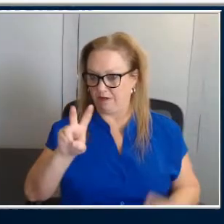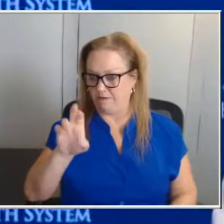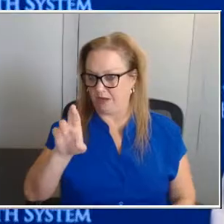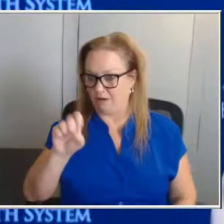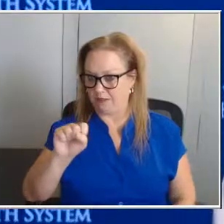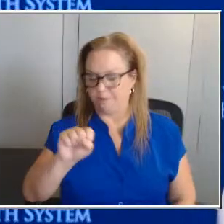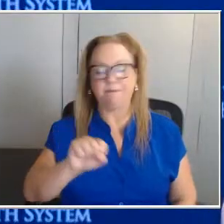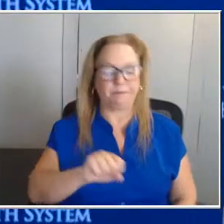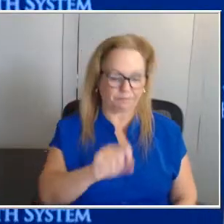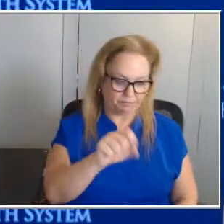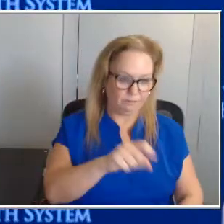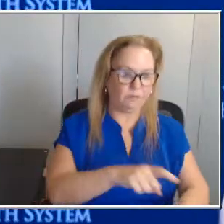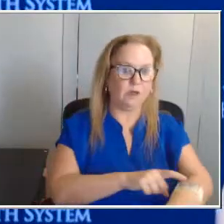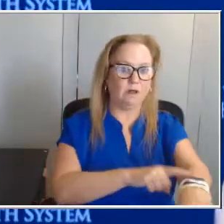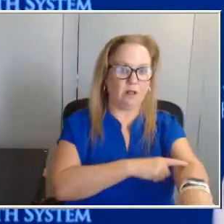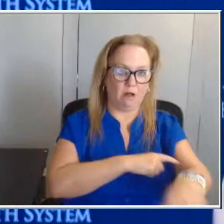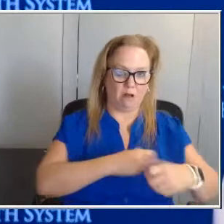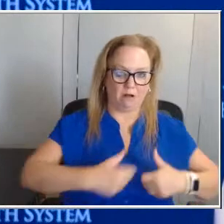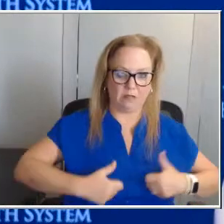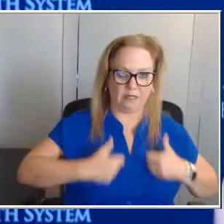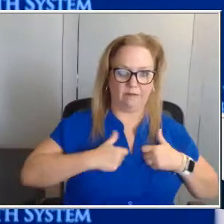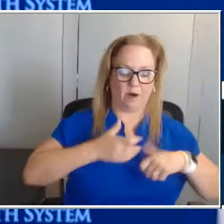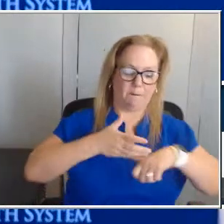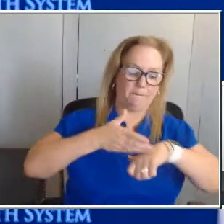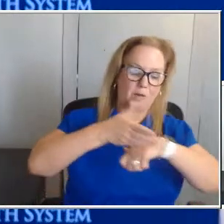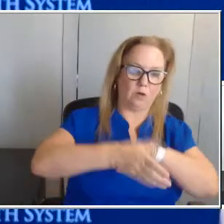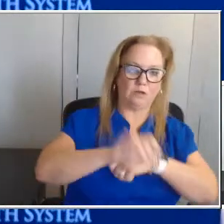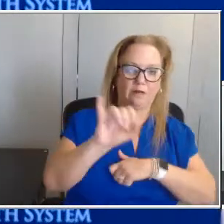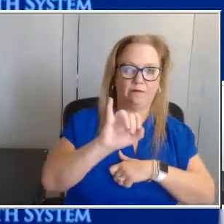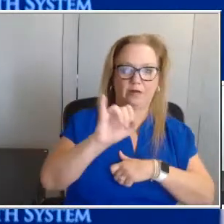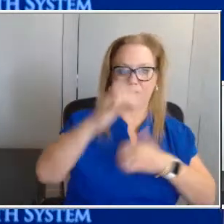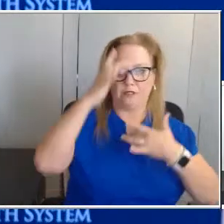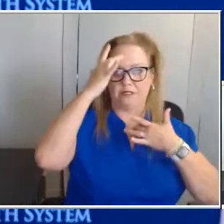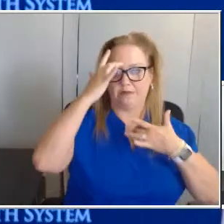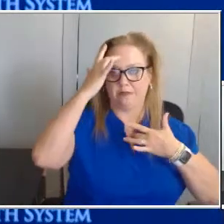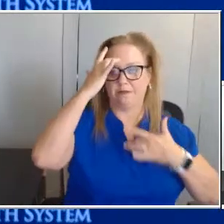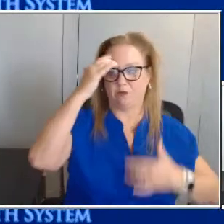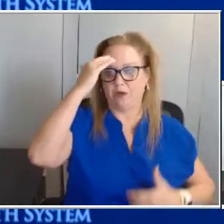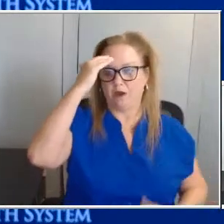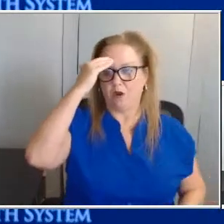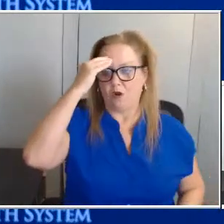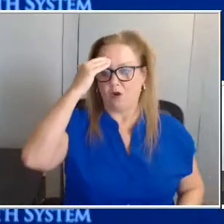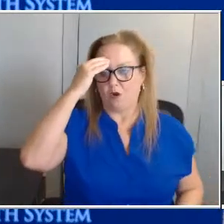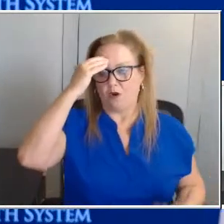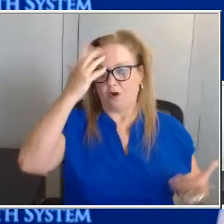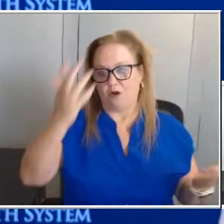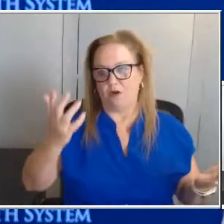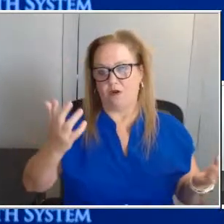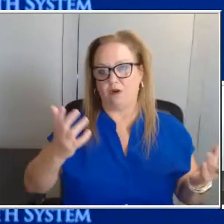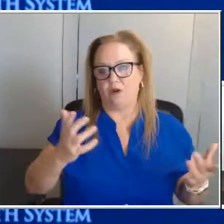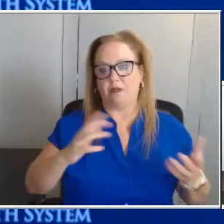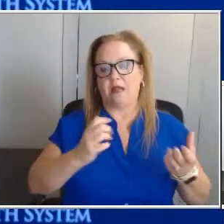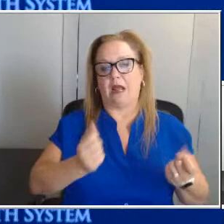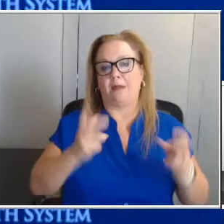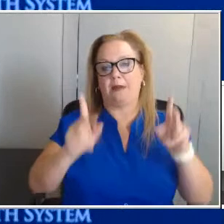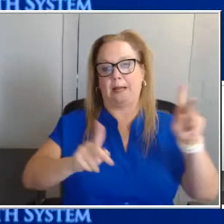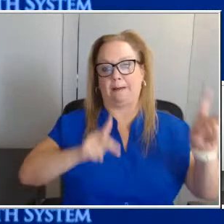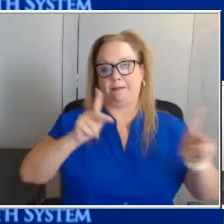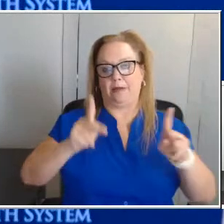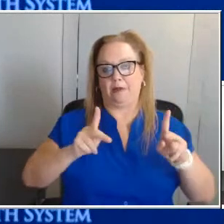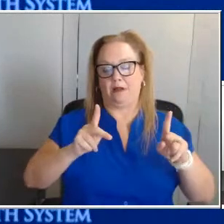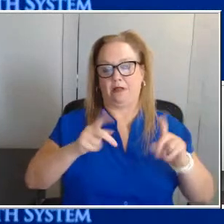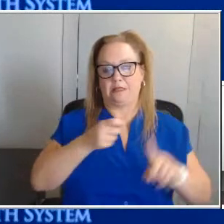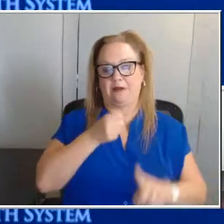some long-lived or post-infectious symptoms as well. It's just certainly, I think, with the number of people that have been affected